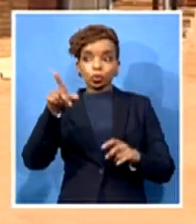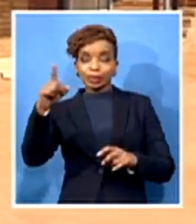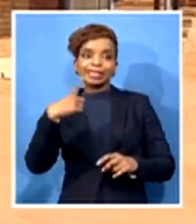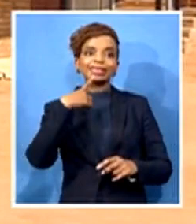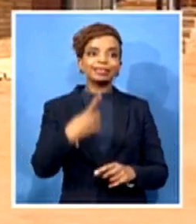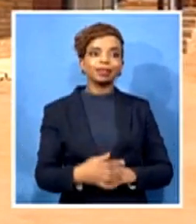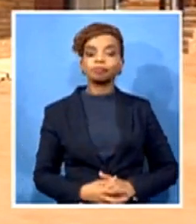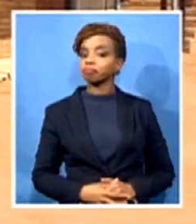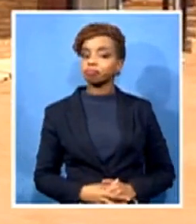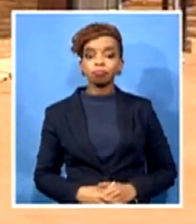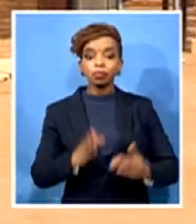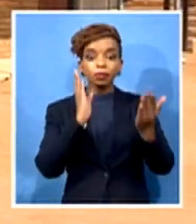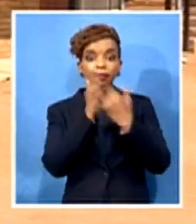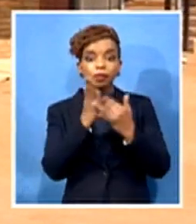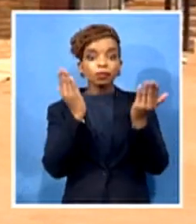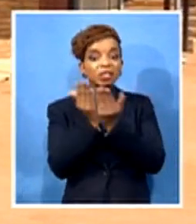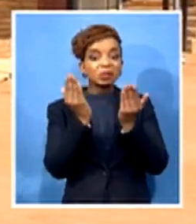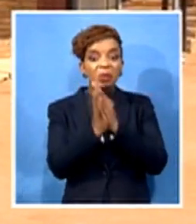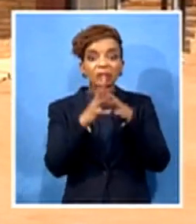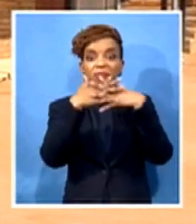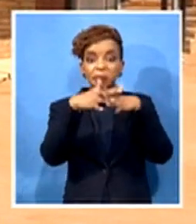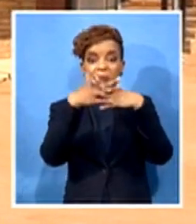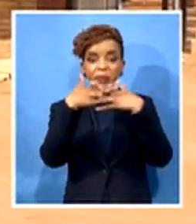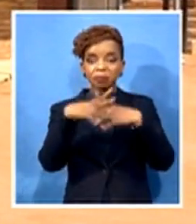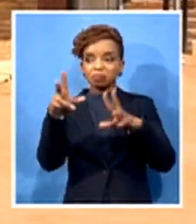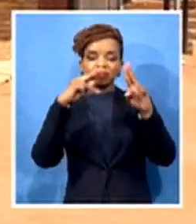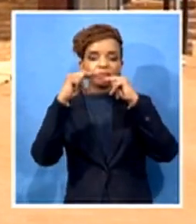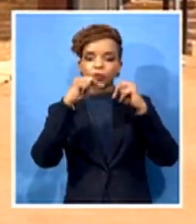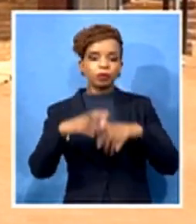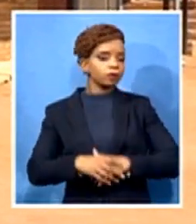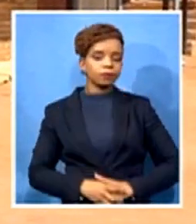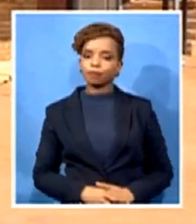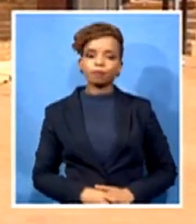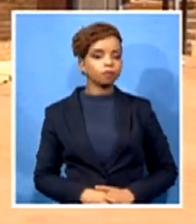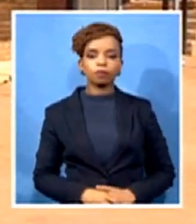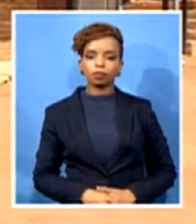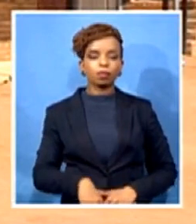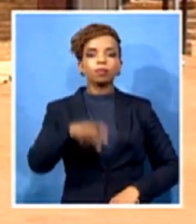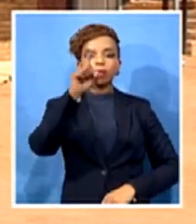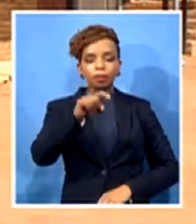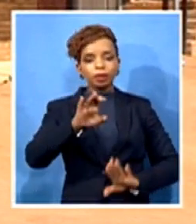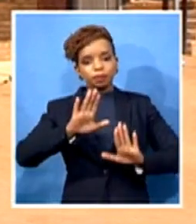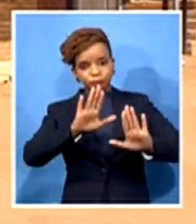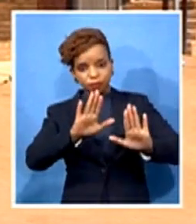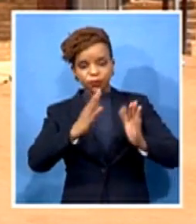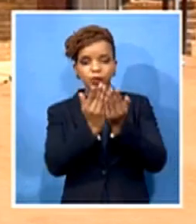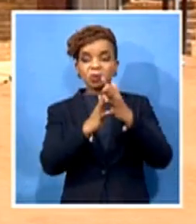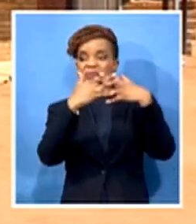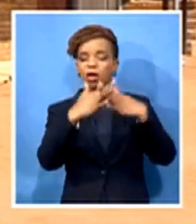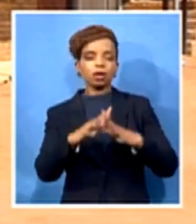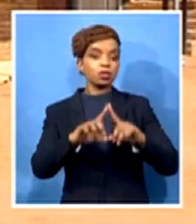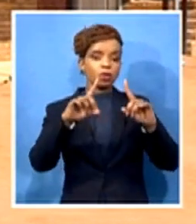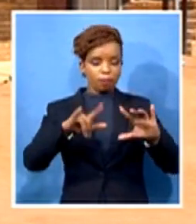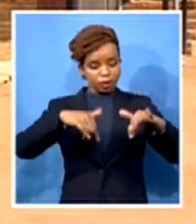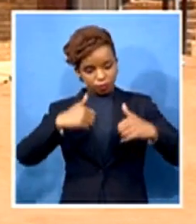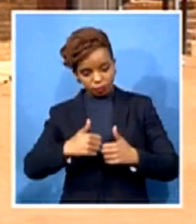of school, but rather let there be engagement in terms of what is it that happens within the education